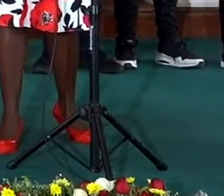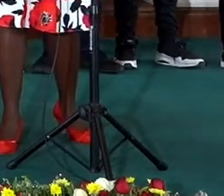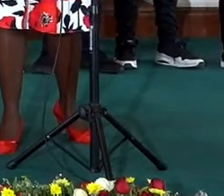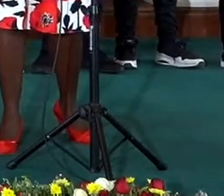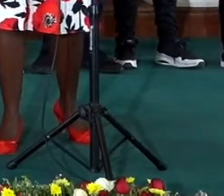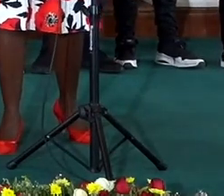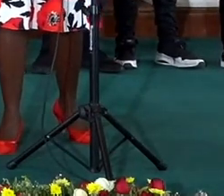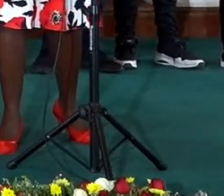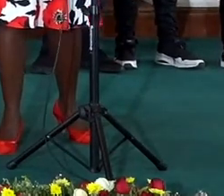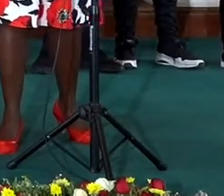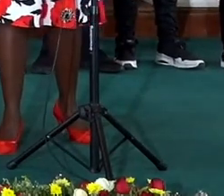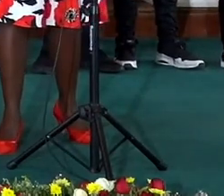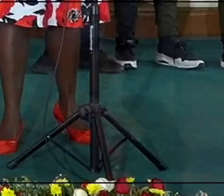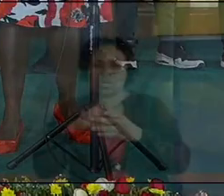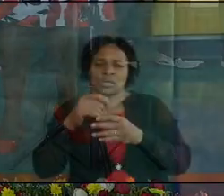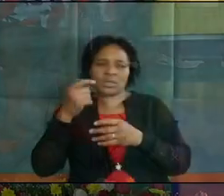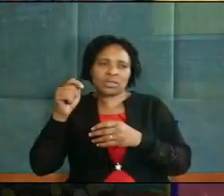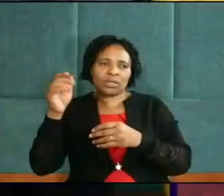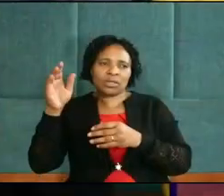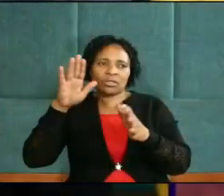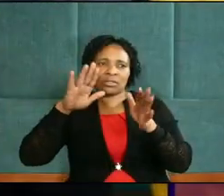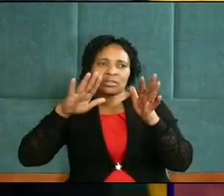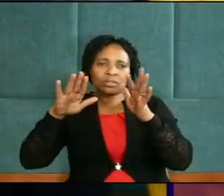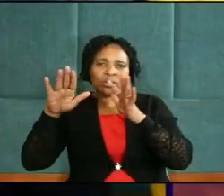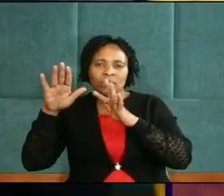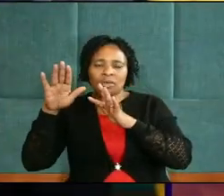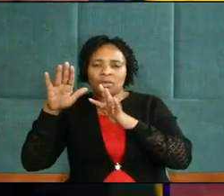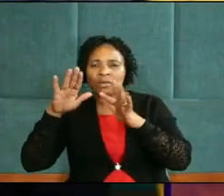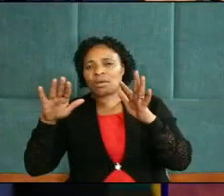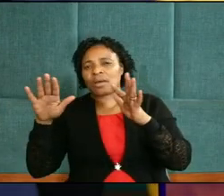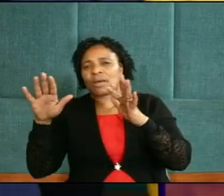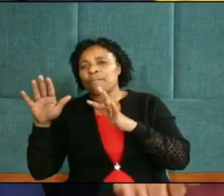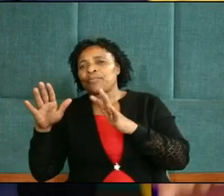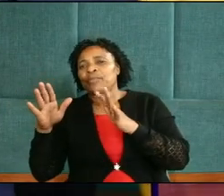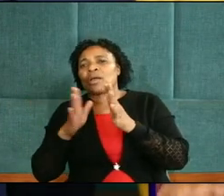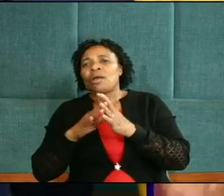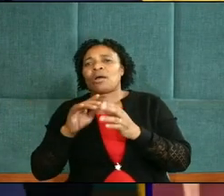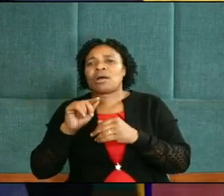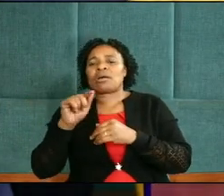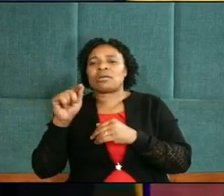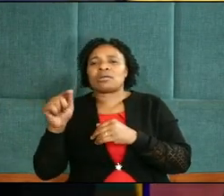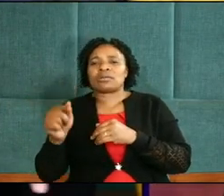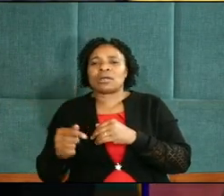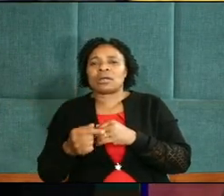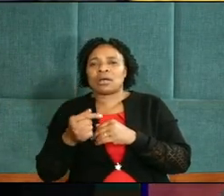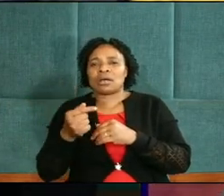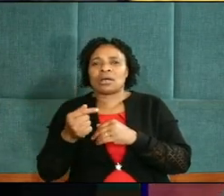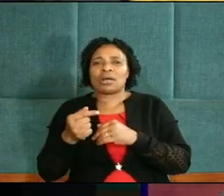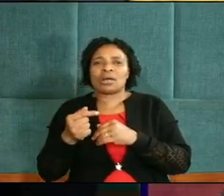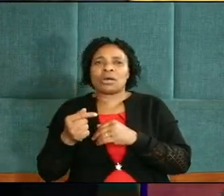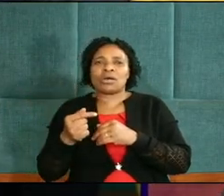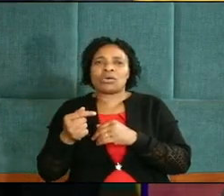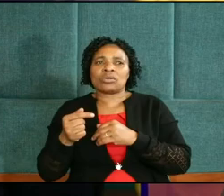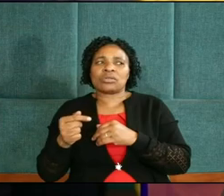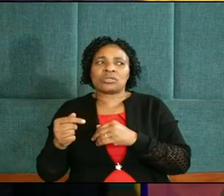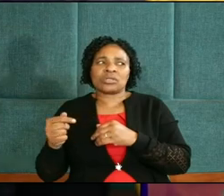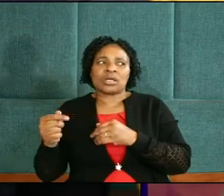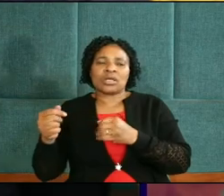Come. Secure your soul salvation. Come. Guarantee that deposit on your soul.